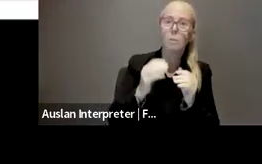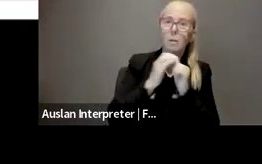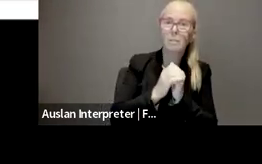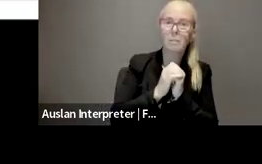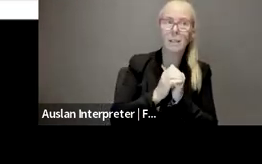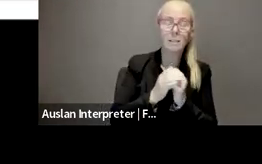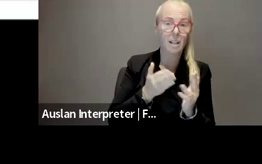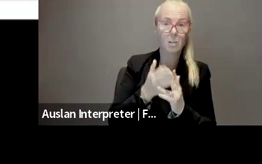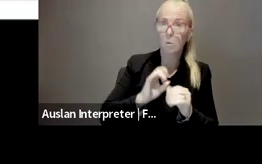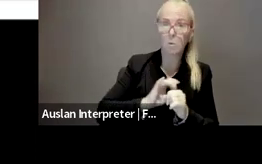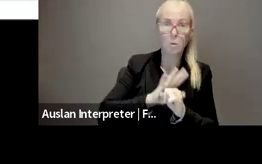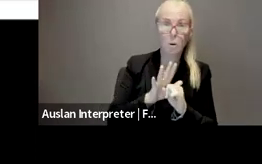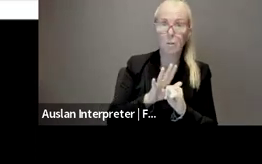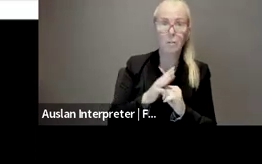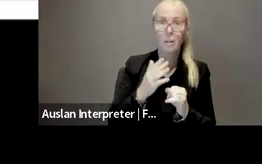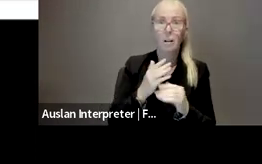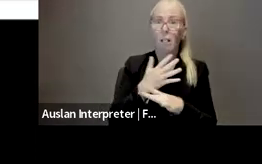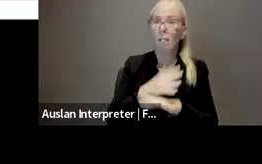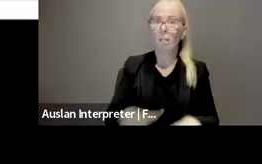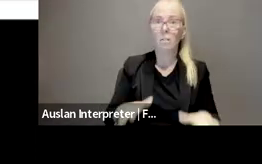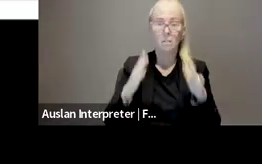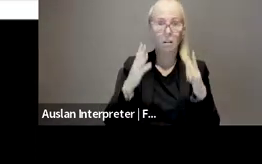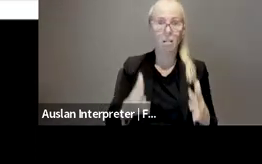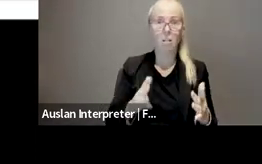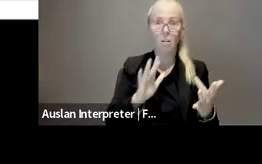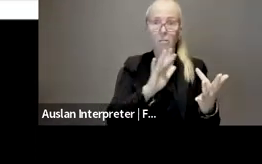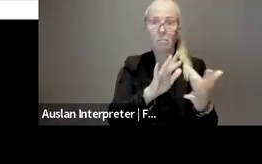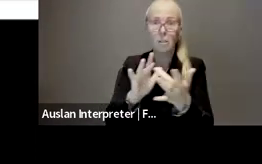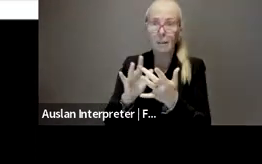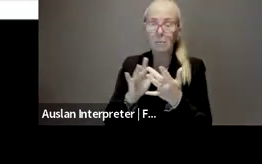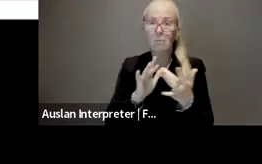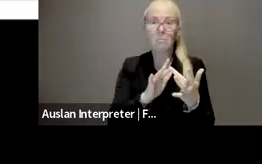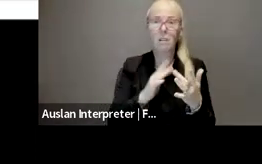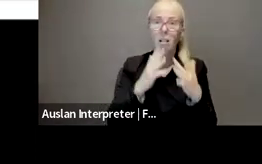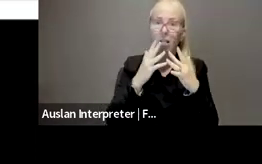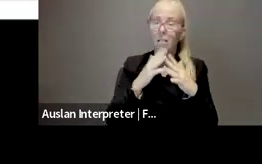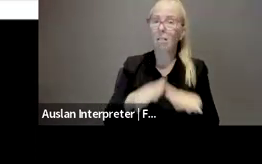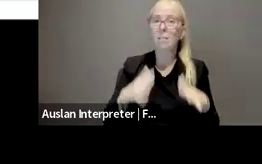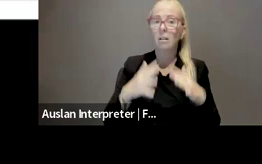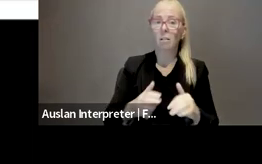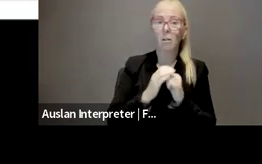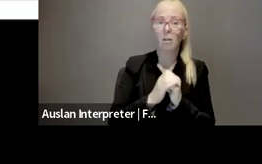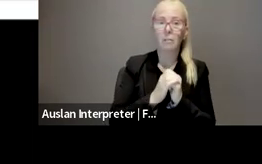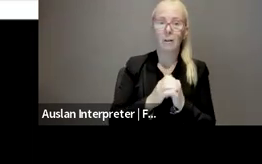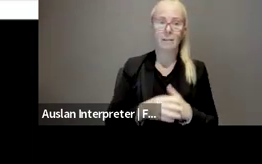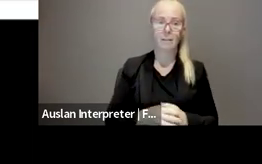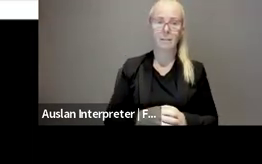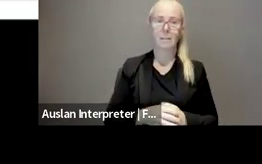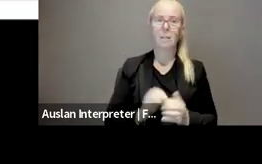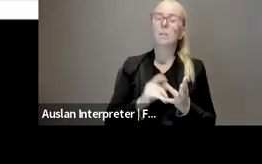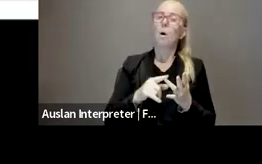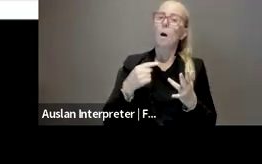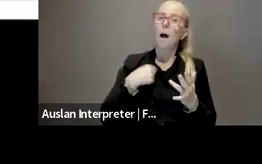pandemic. The pandemic may have ended, but my social barriers still remain. So I partnered with our